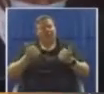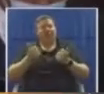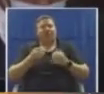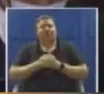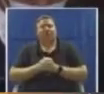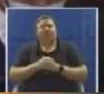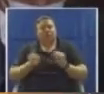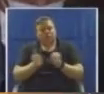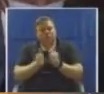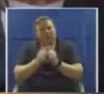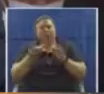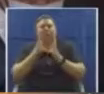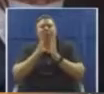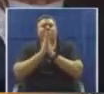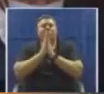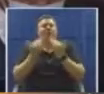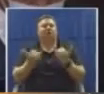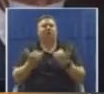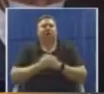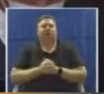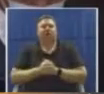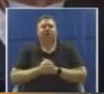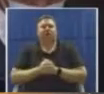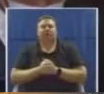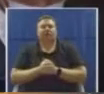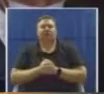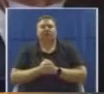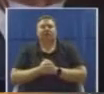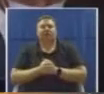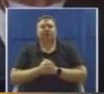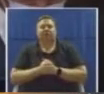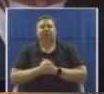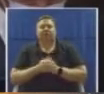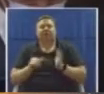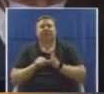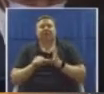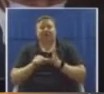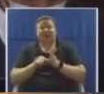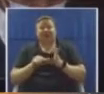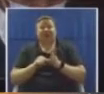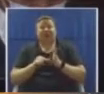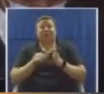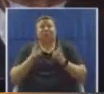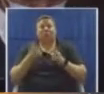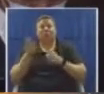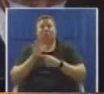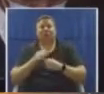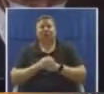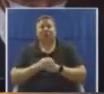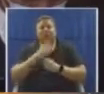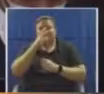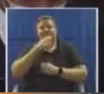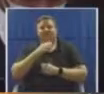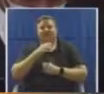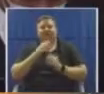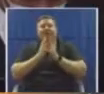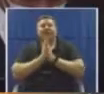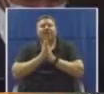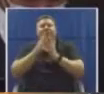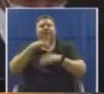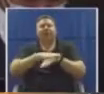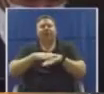Honourable President. And it is significant, Honourable President, I would plead with you also to bring in the faith-based